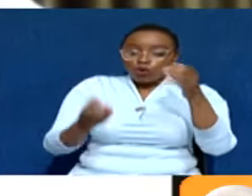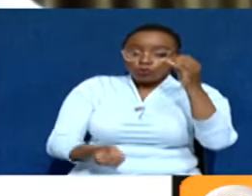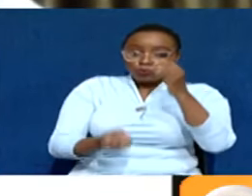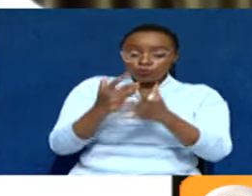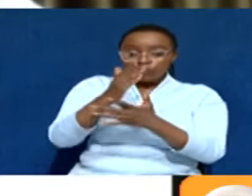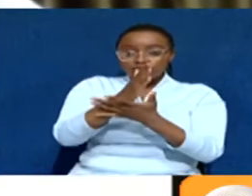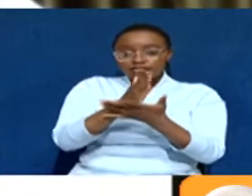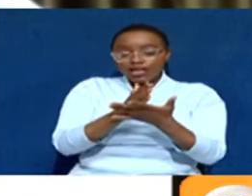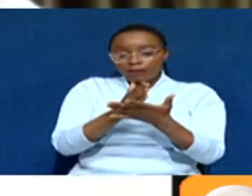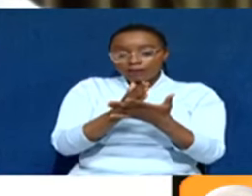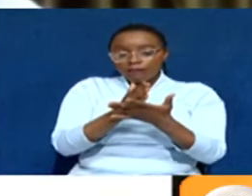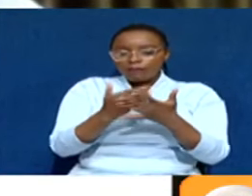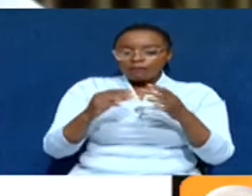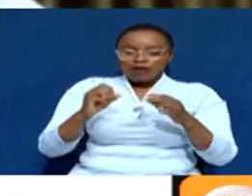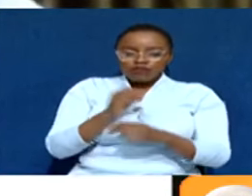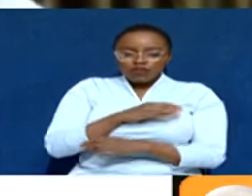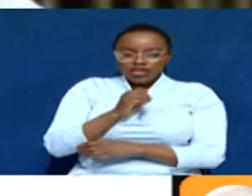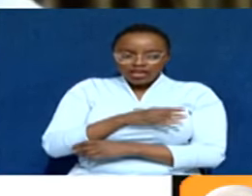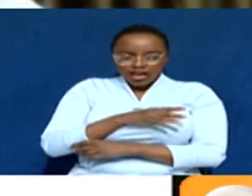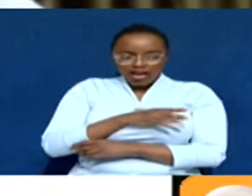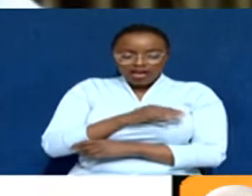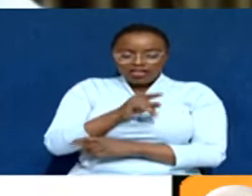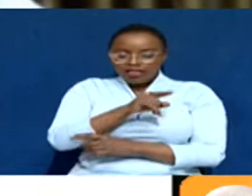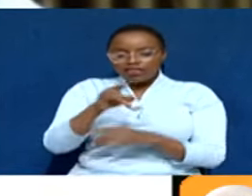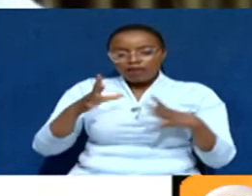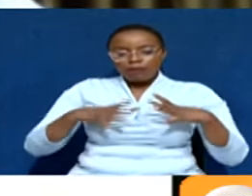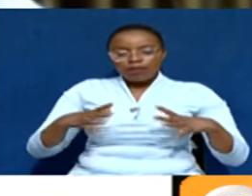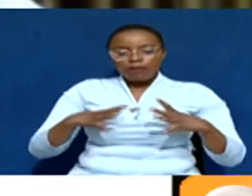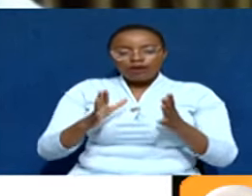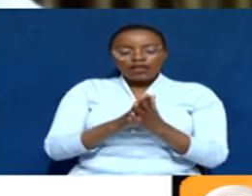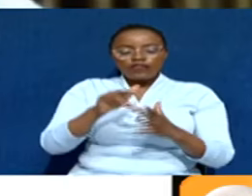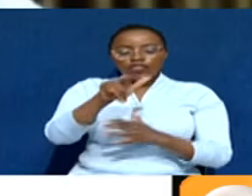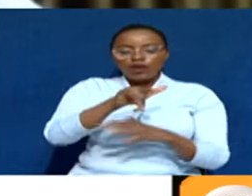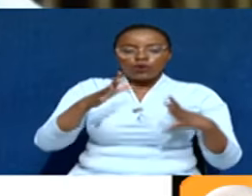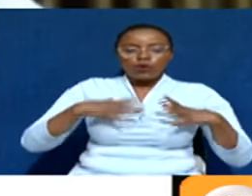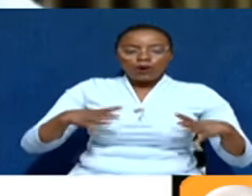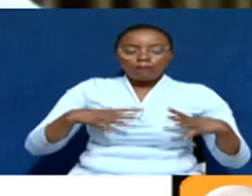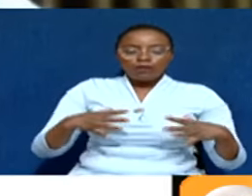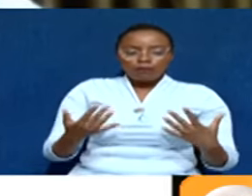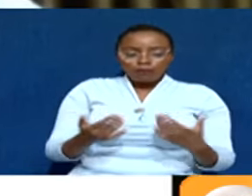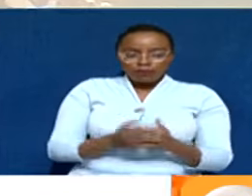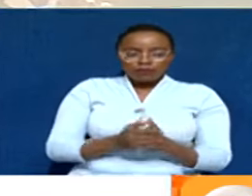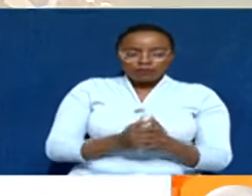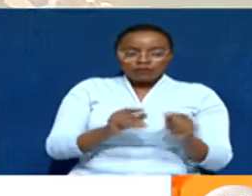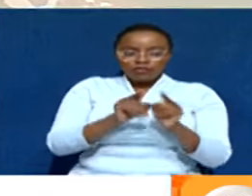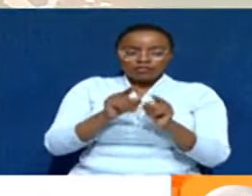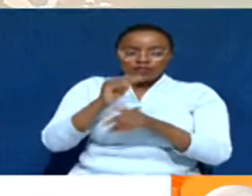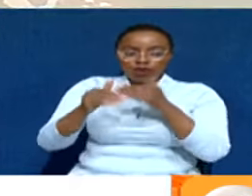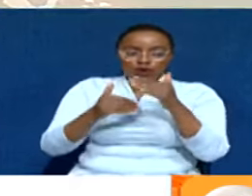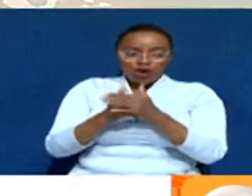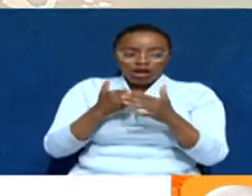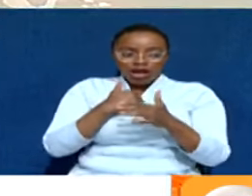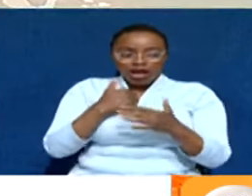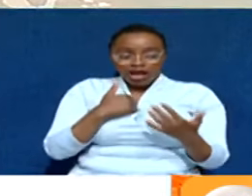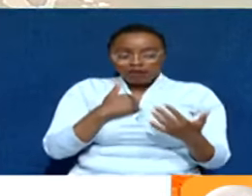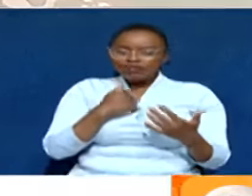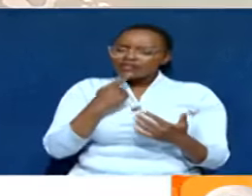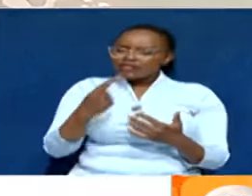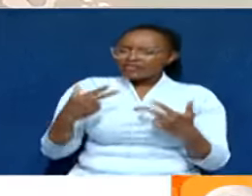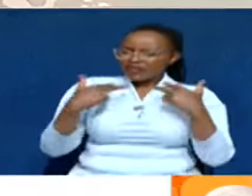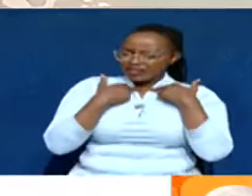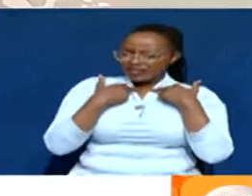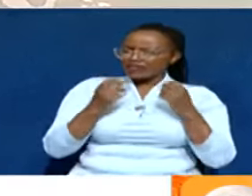create some tension between them and the locals or the... So what you're saying, go there and act as a slave. That's what you're